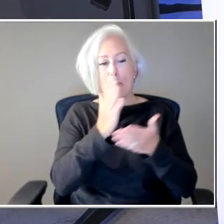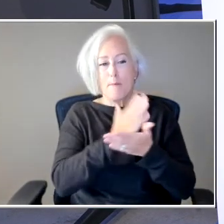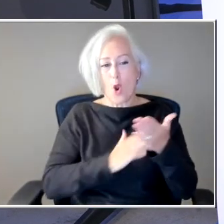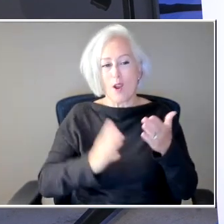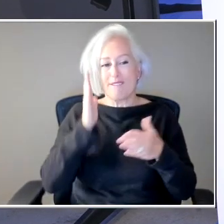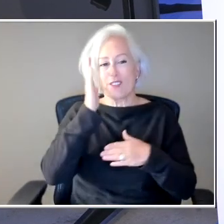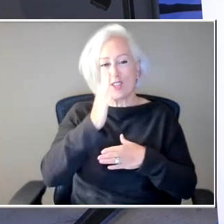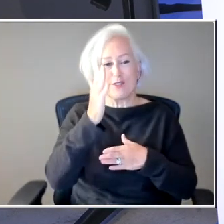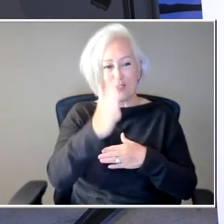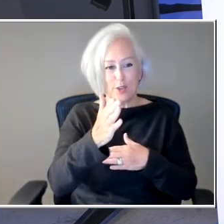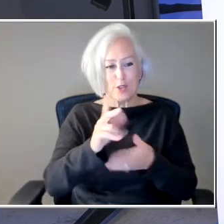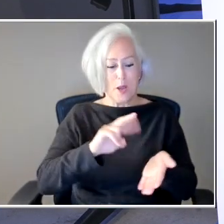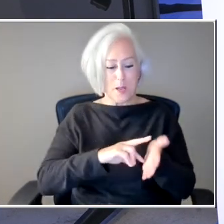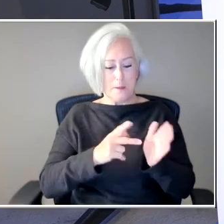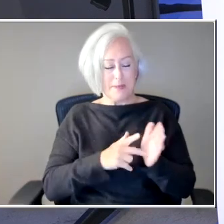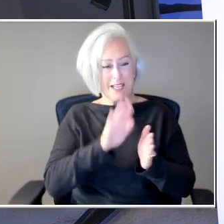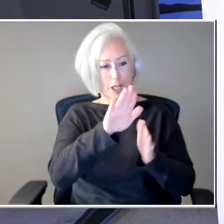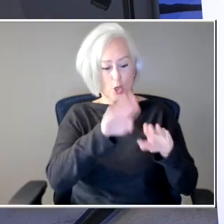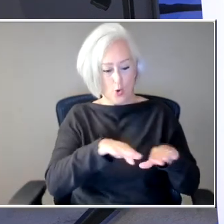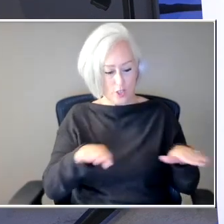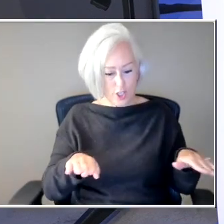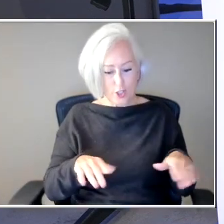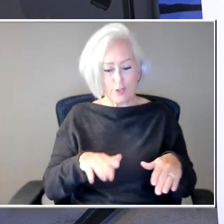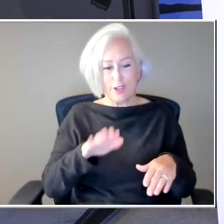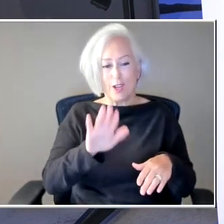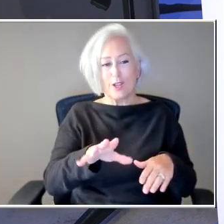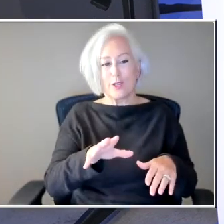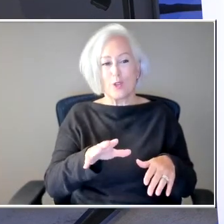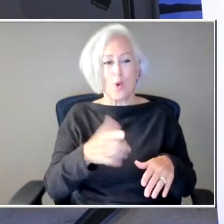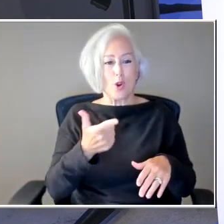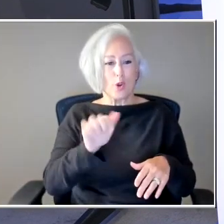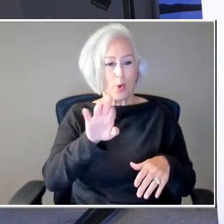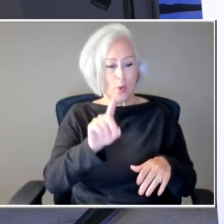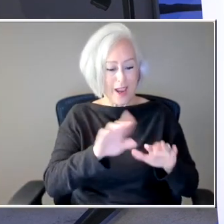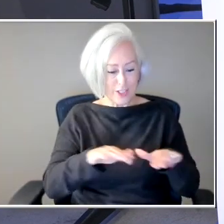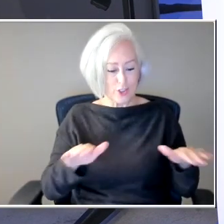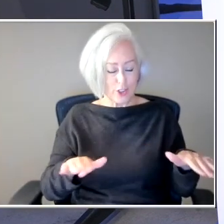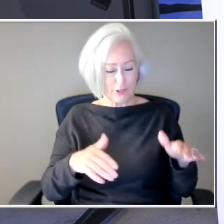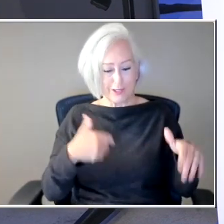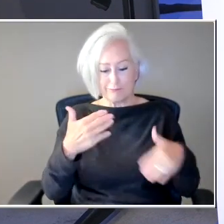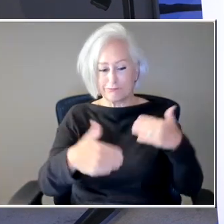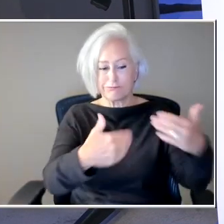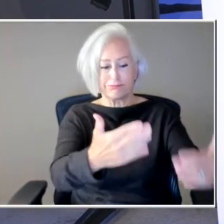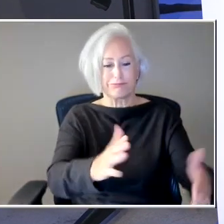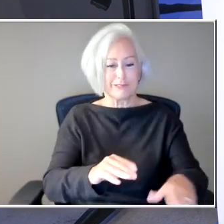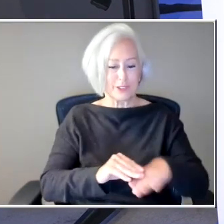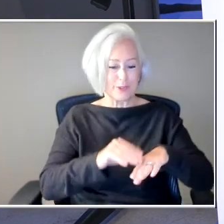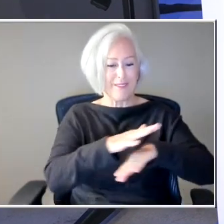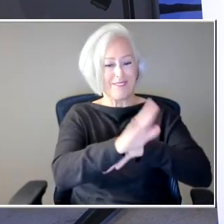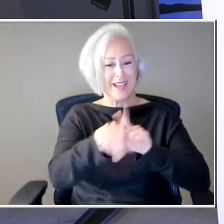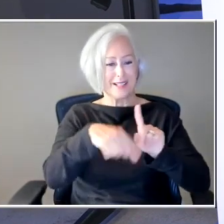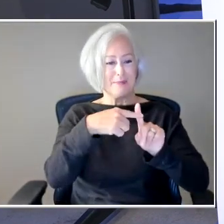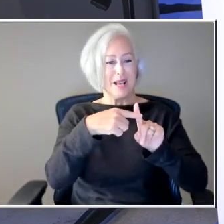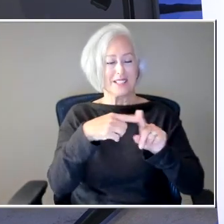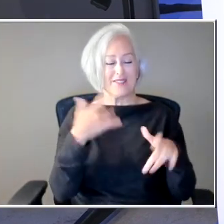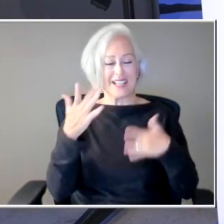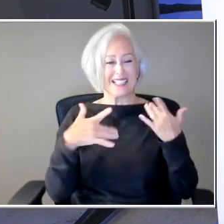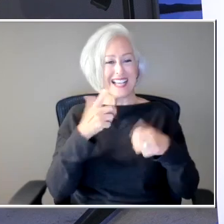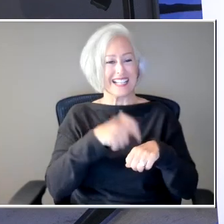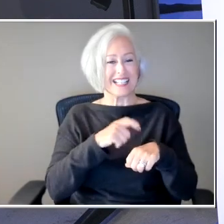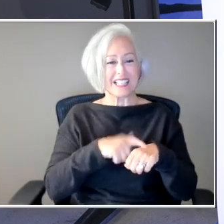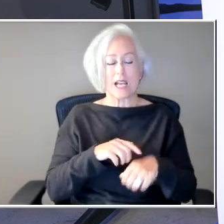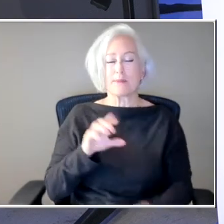of your children and your children's generations. Yeah. Exciting time in science. So Dr. Ellerbeck, just on the big picture,